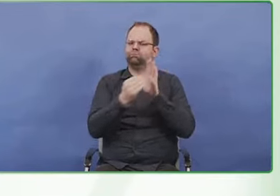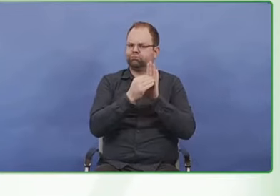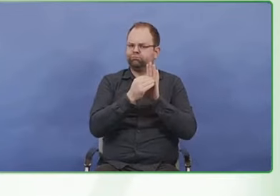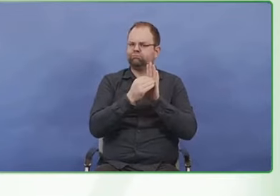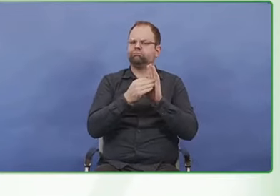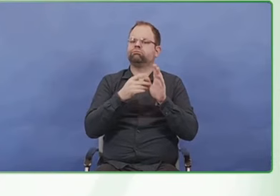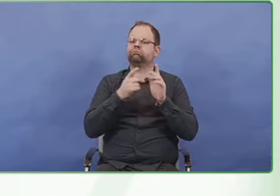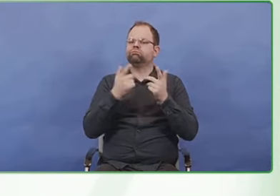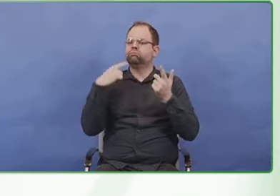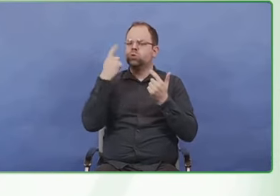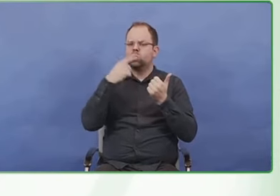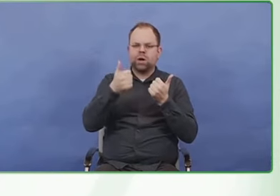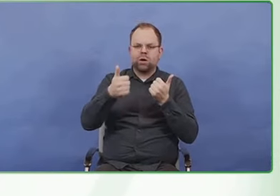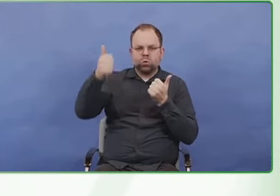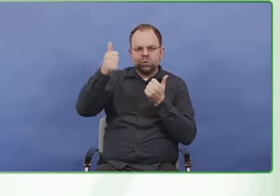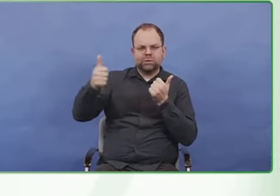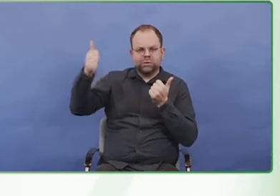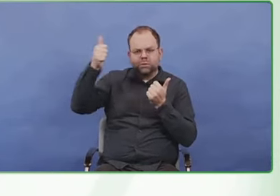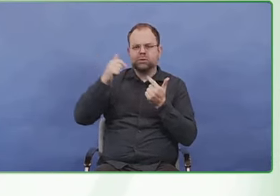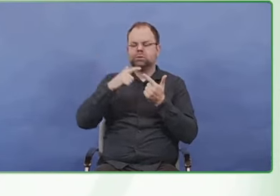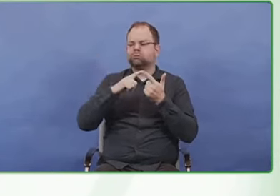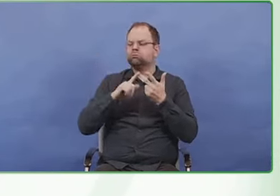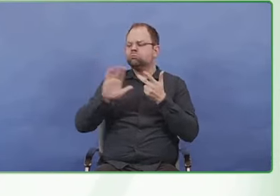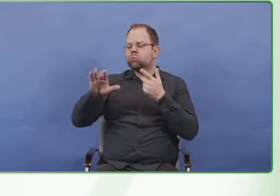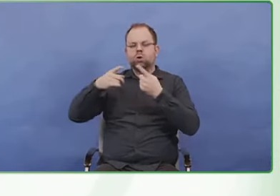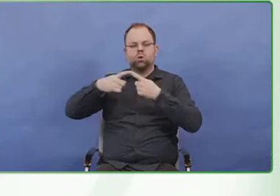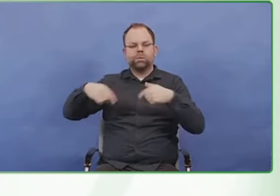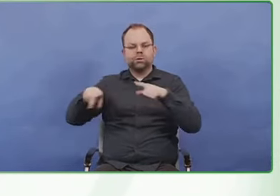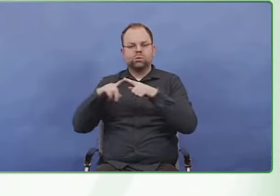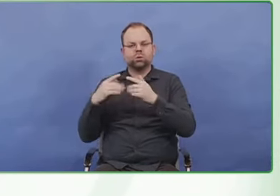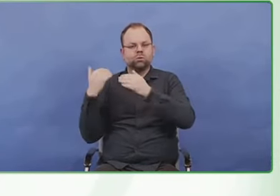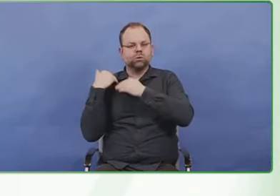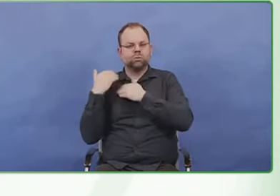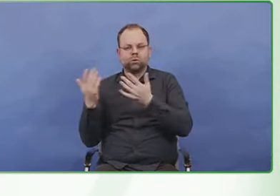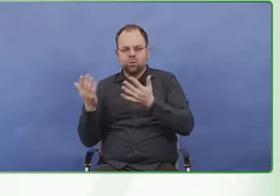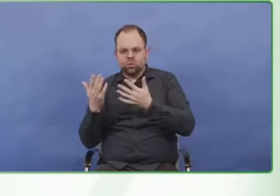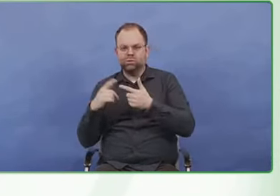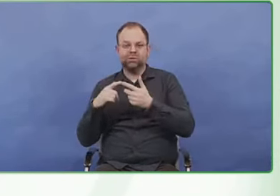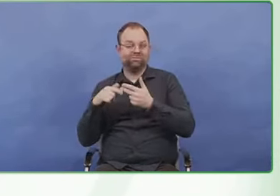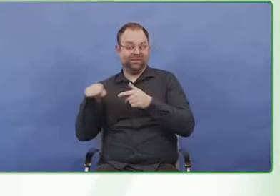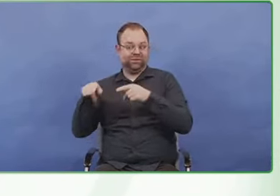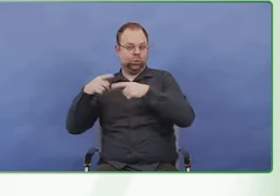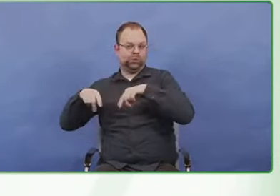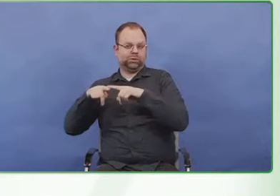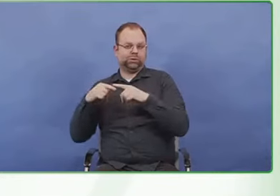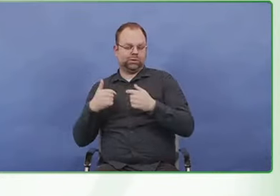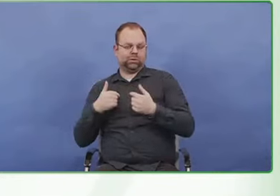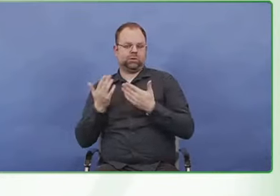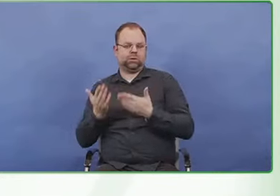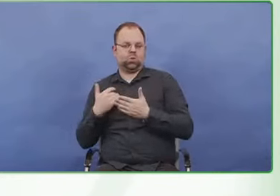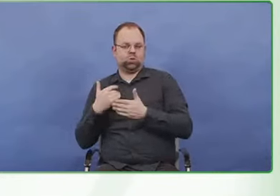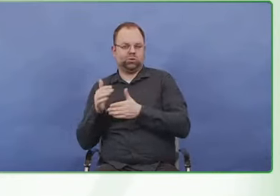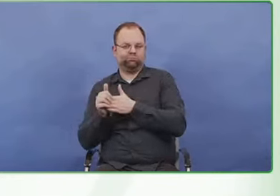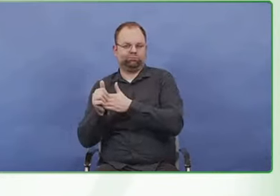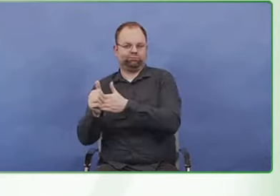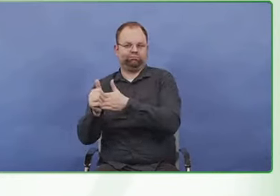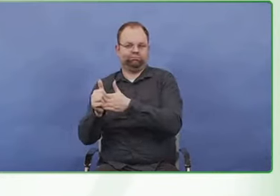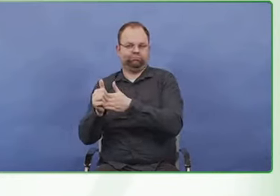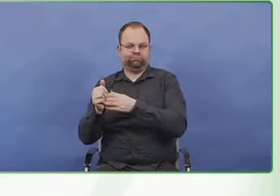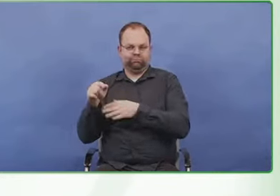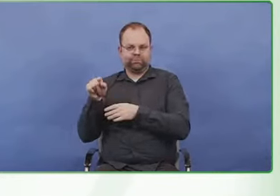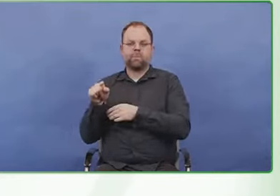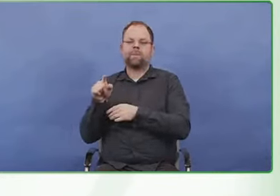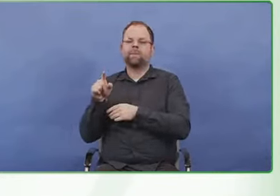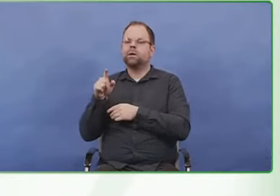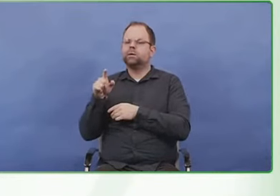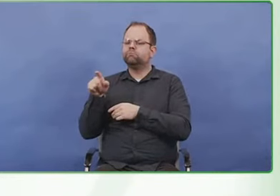1998, it included a set of enforcement powers, civil, administrative,